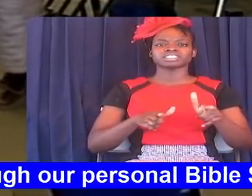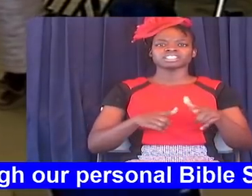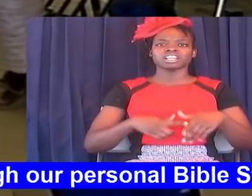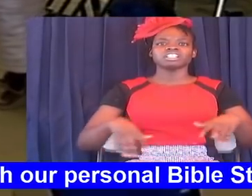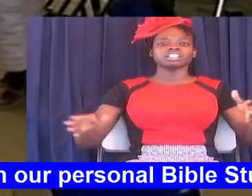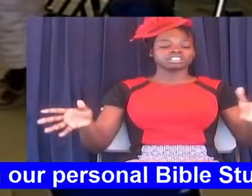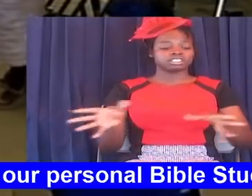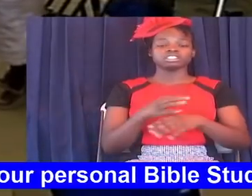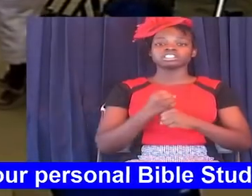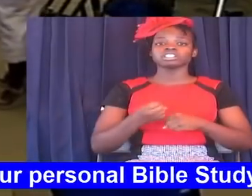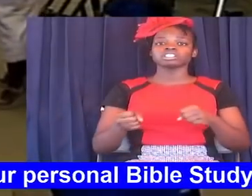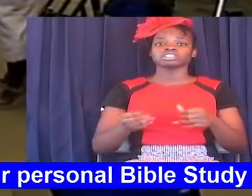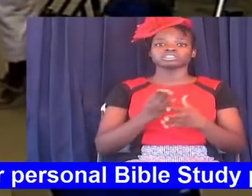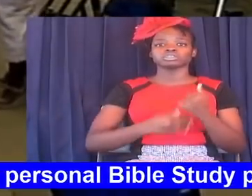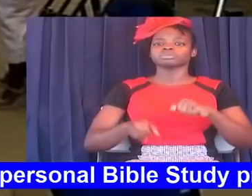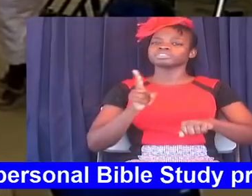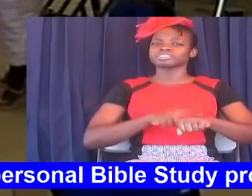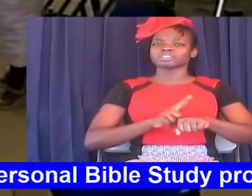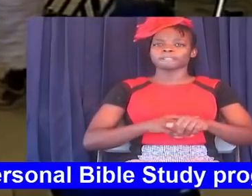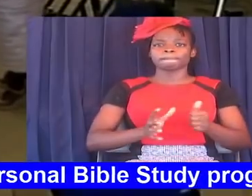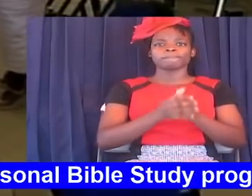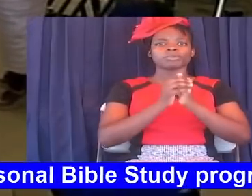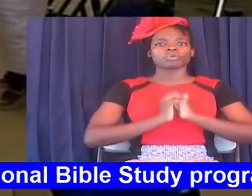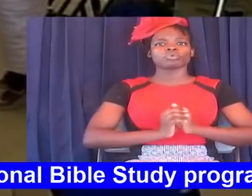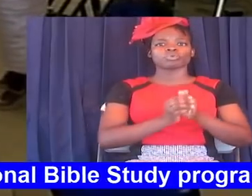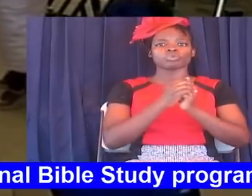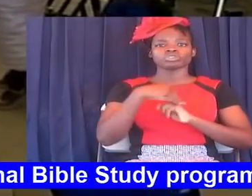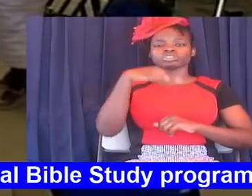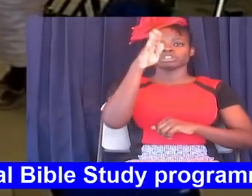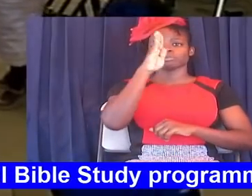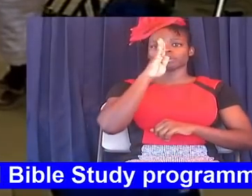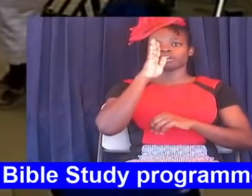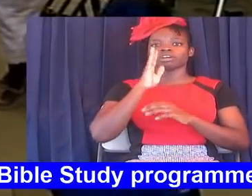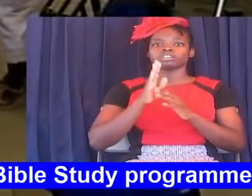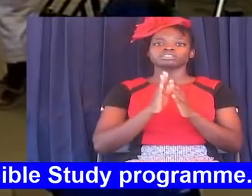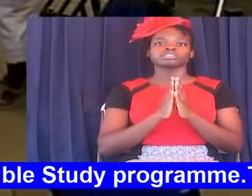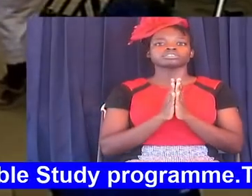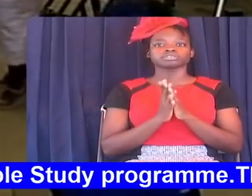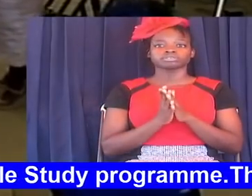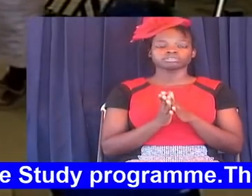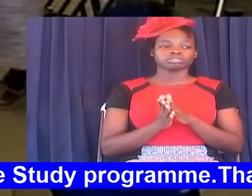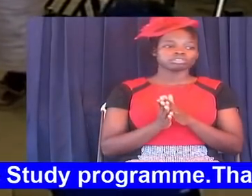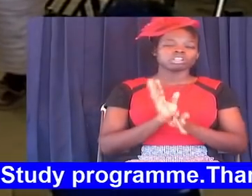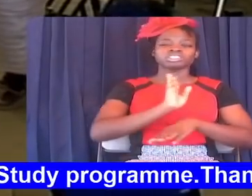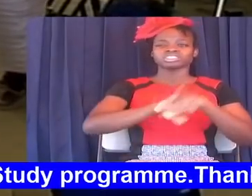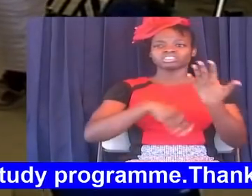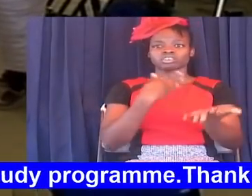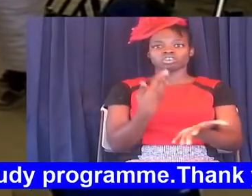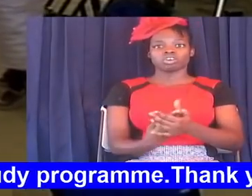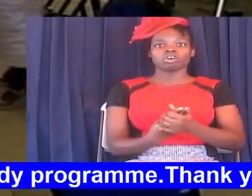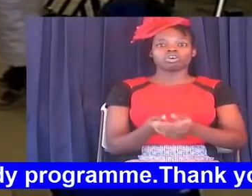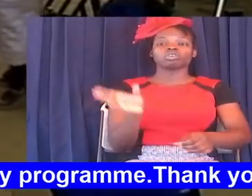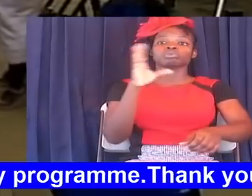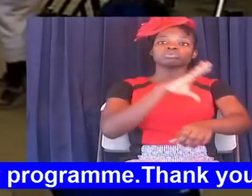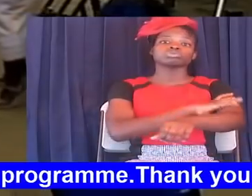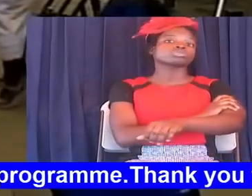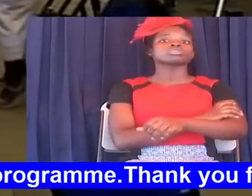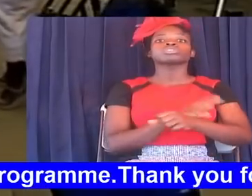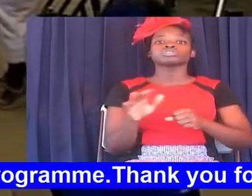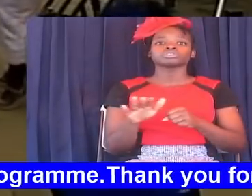your hands. Hallelujah. Thank you, Jesus. You're omnipotent. You're